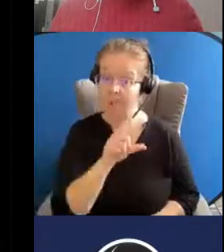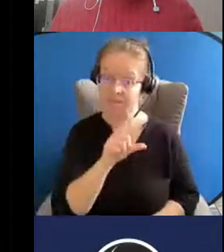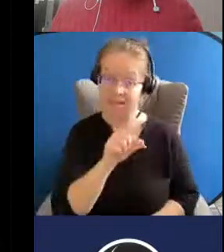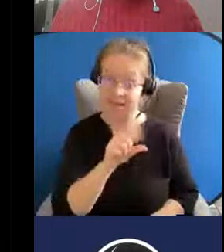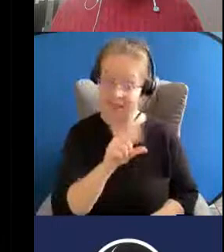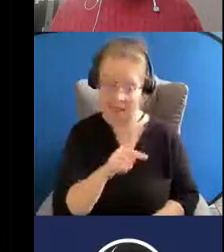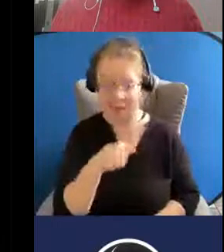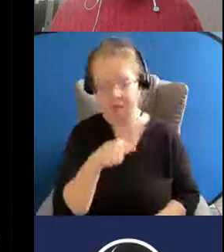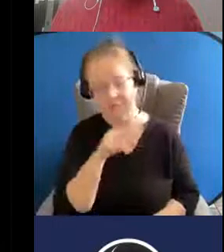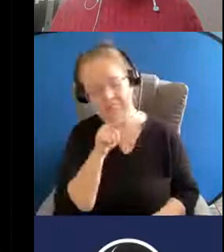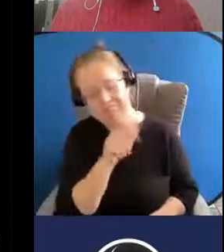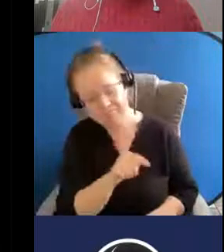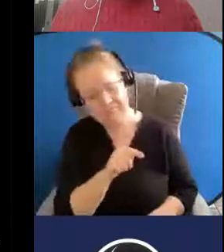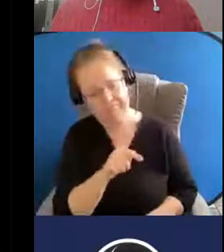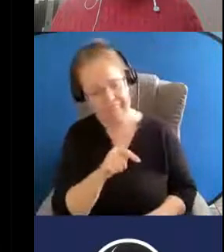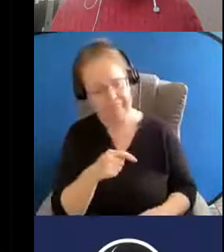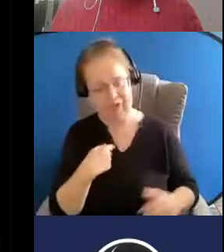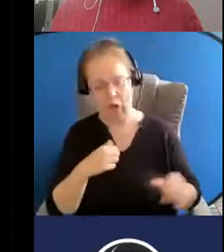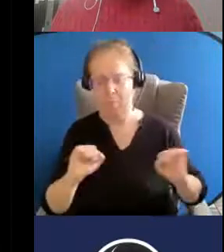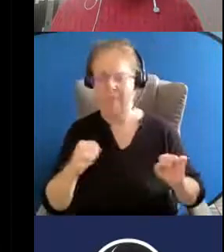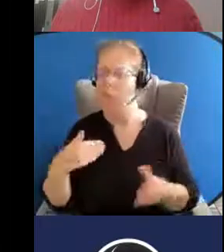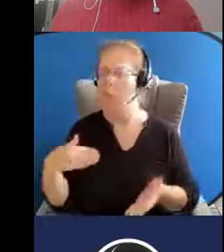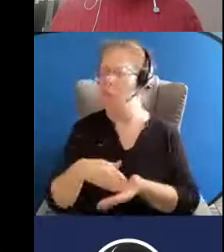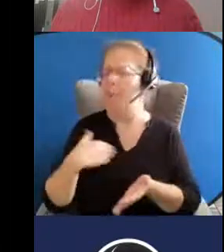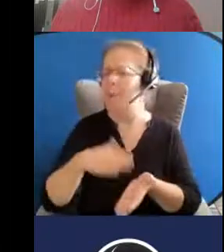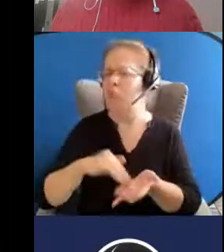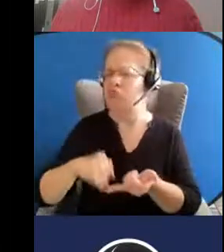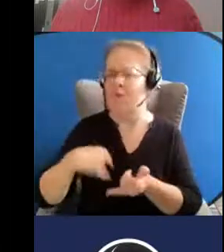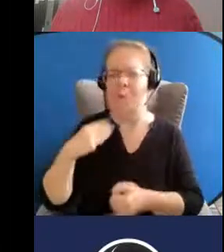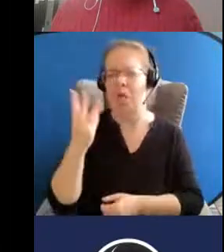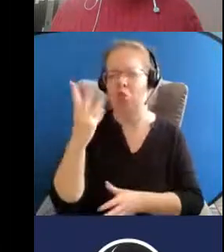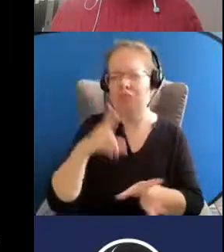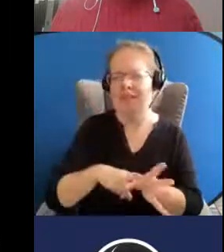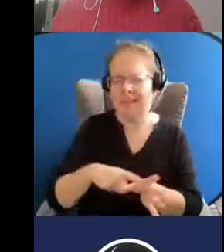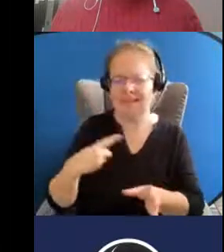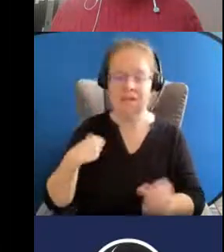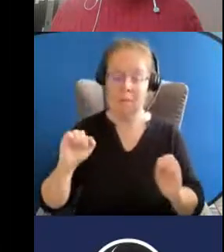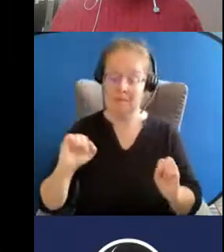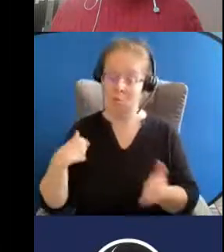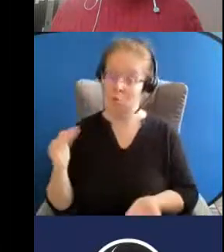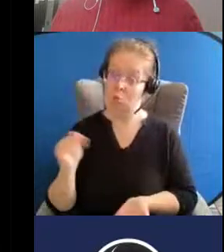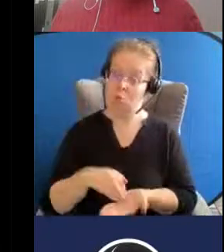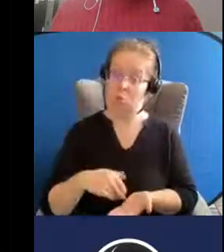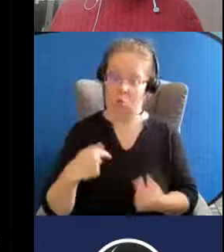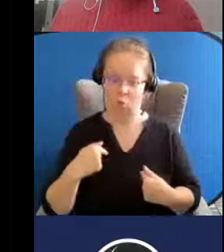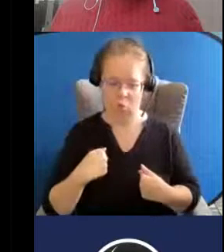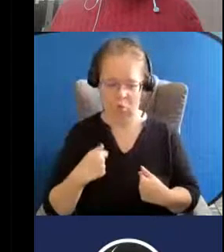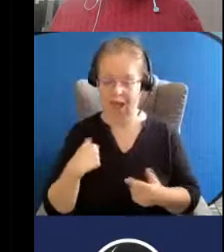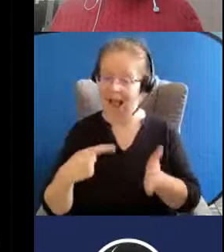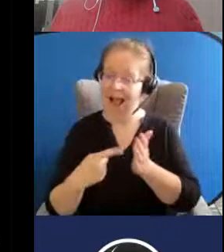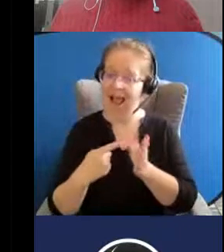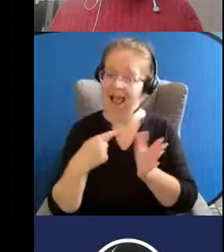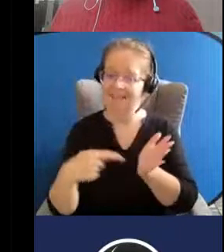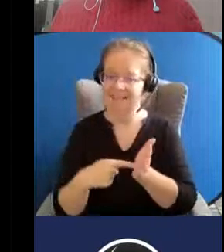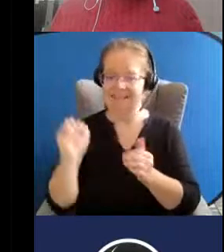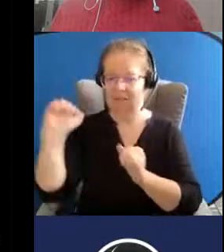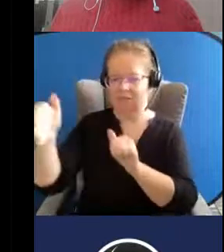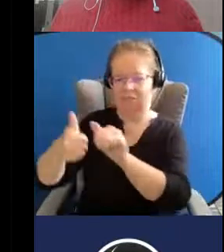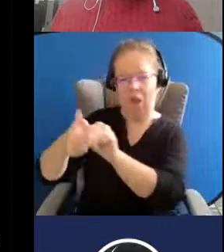things I think about before I came to Microsoft, I've been here about 3 years now. And when I was in assistive technology